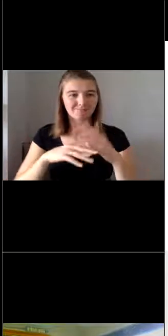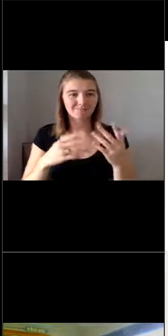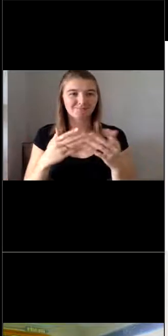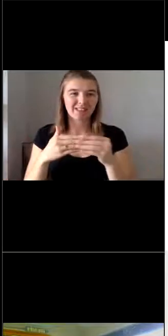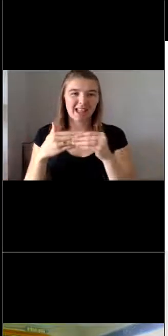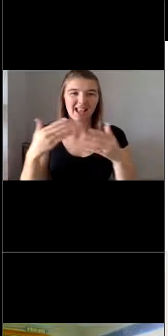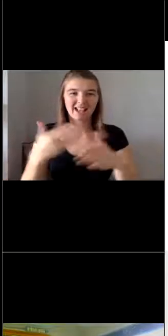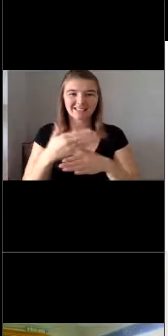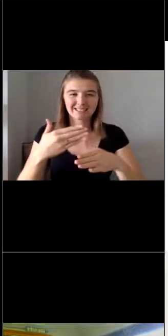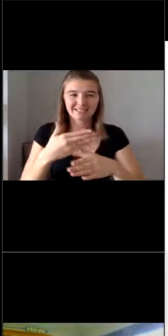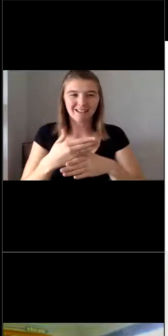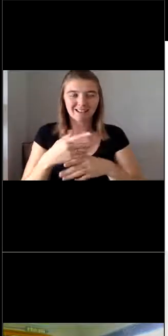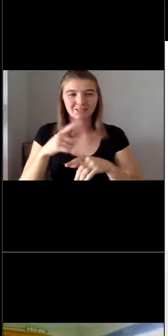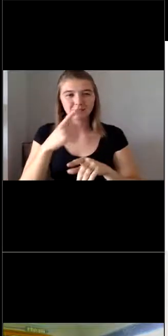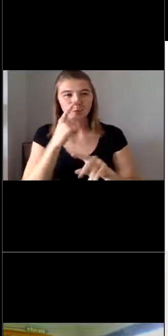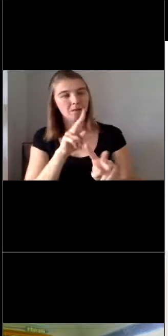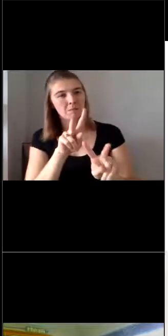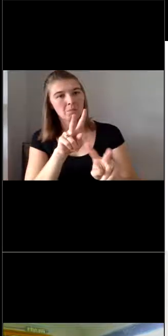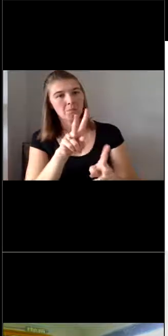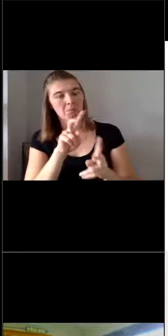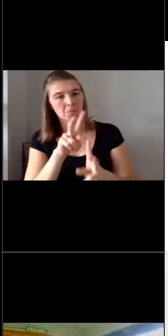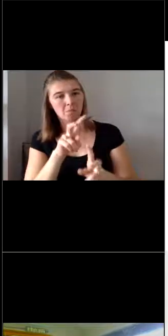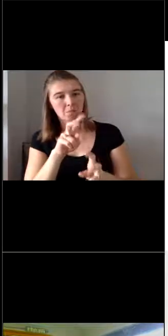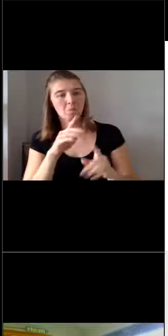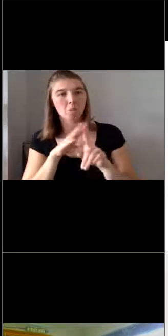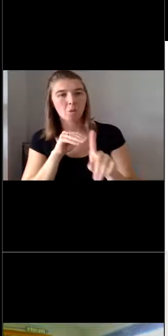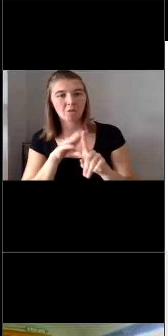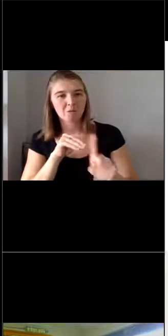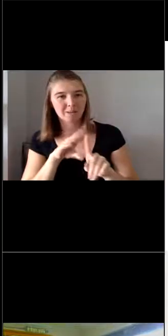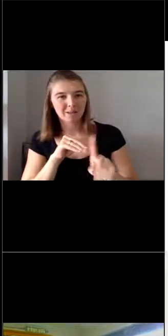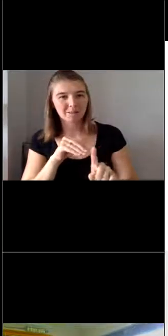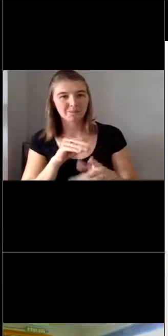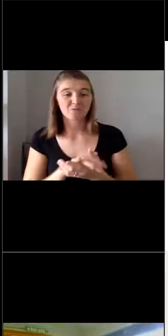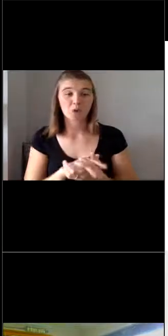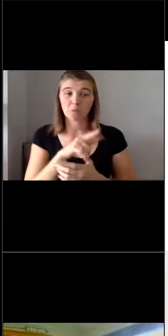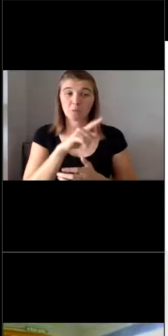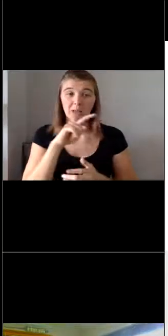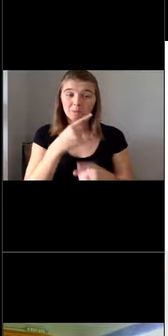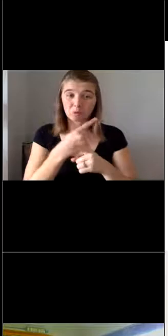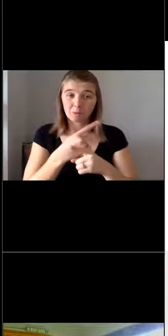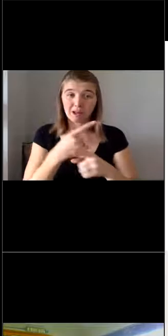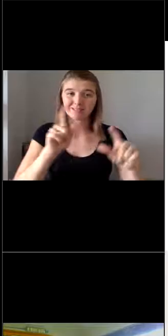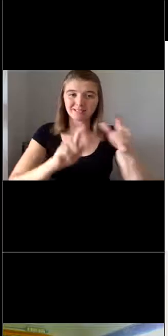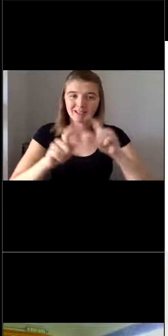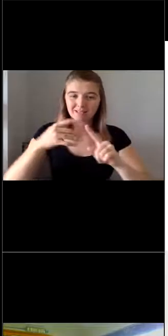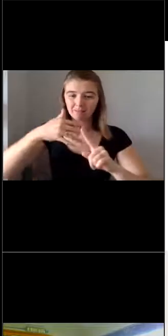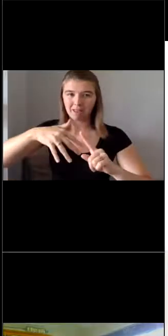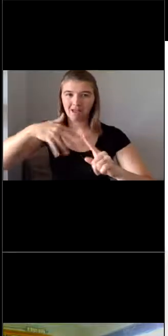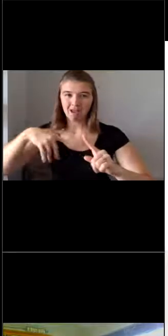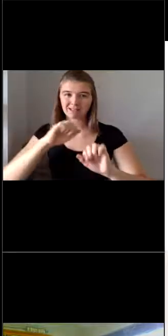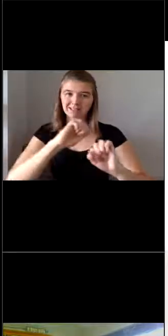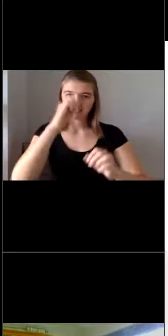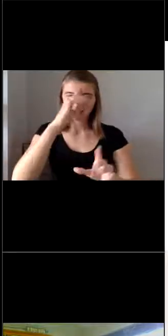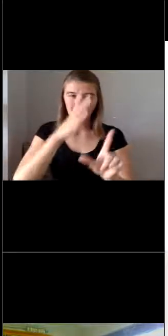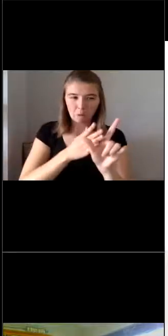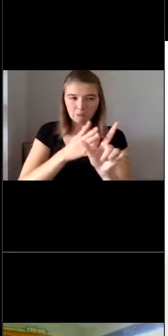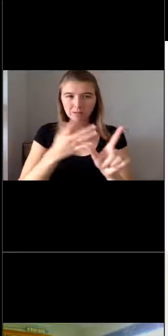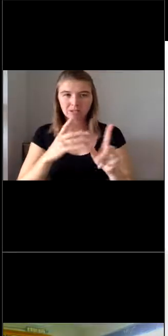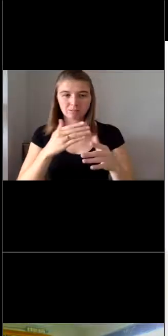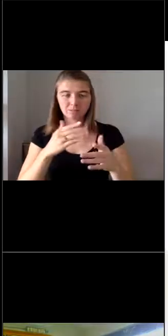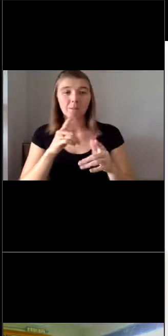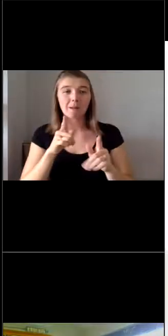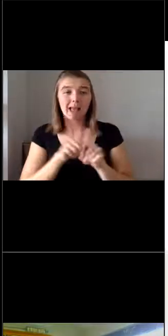Sam going to talk to us about the psychology and the science behind the approaches that he takes, but he will then take us through one of those at the end of the